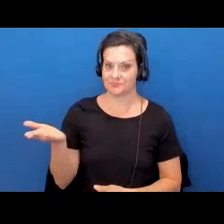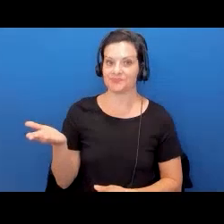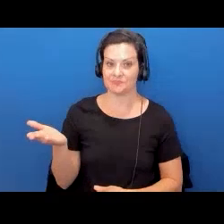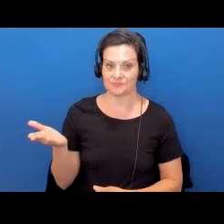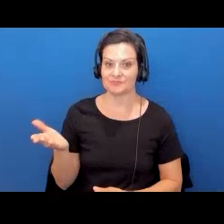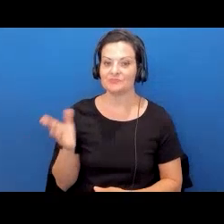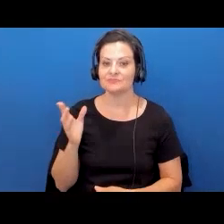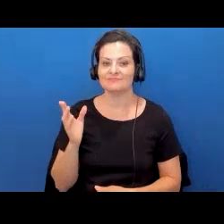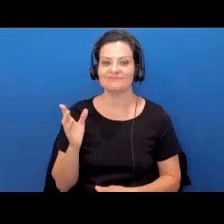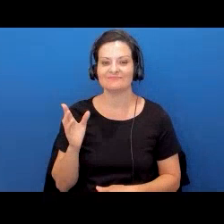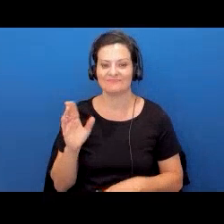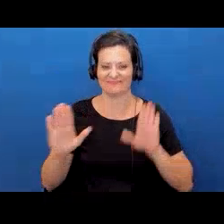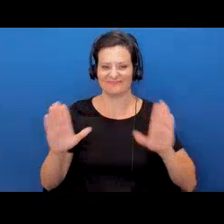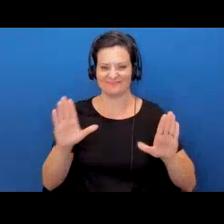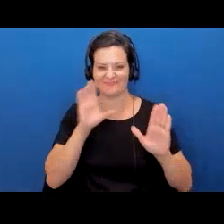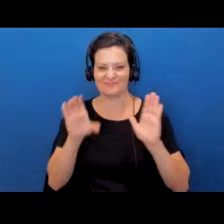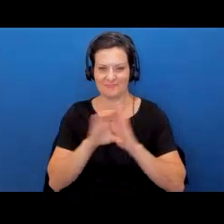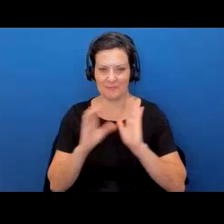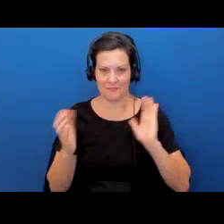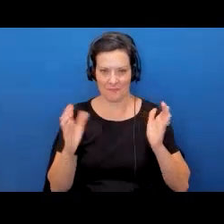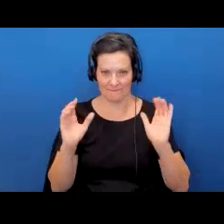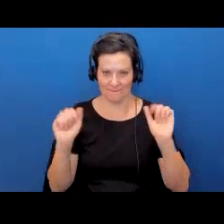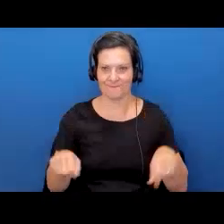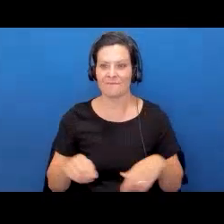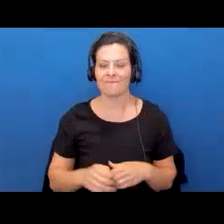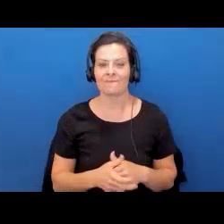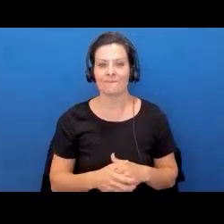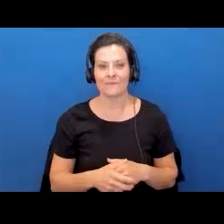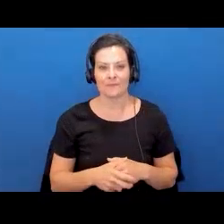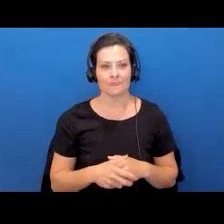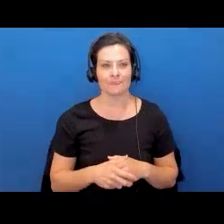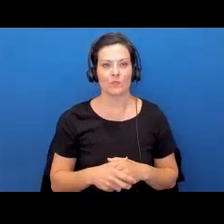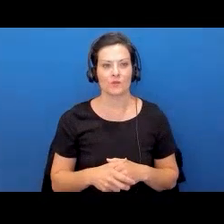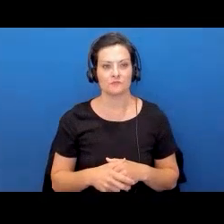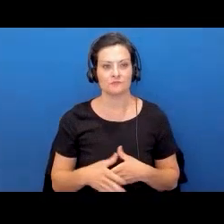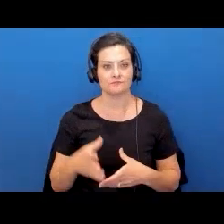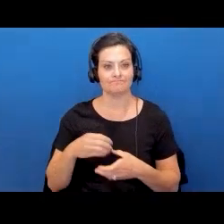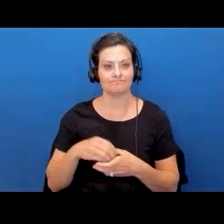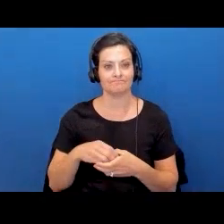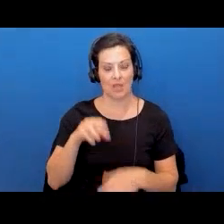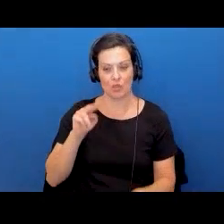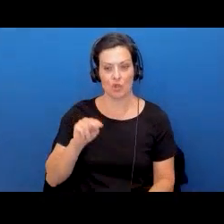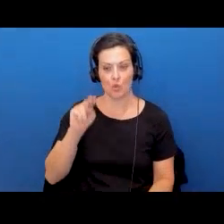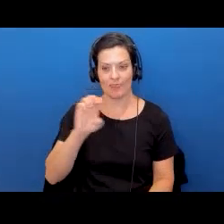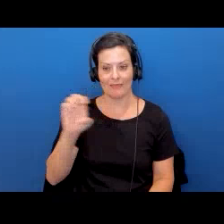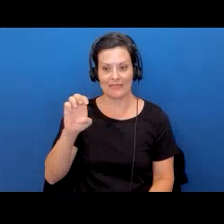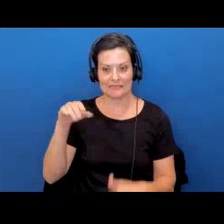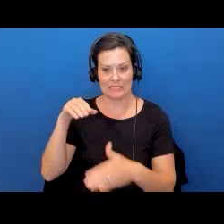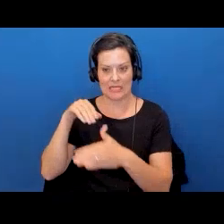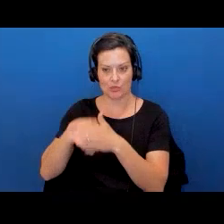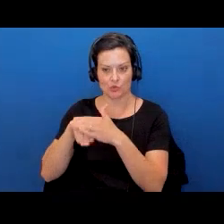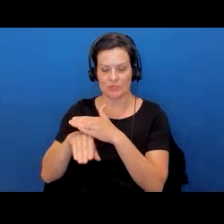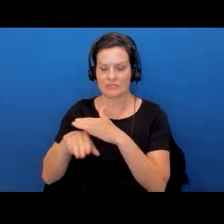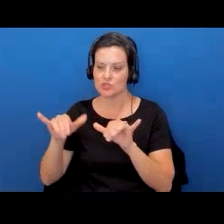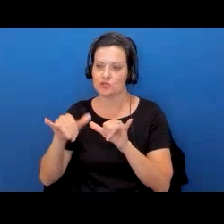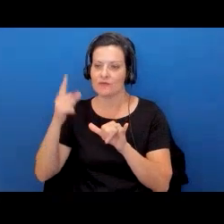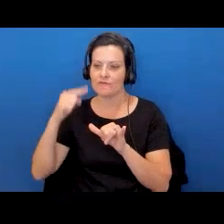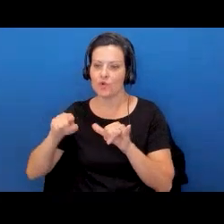look different. And as part of this, northeast entrance had to be surveyed for a road